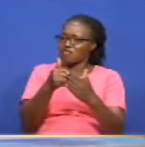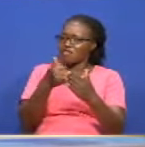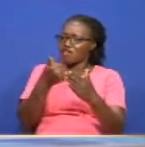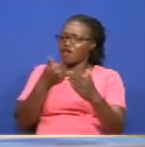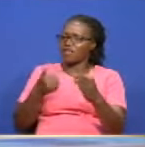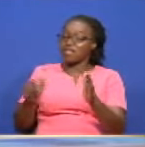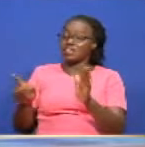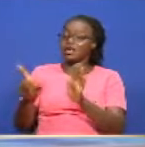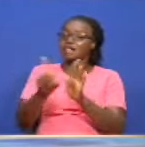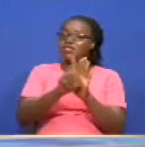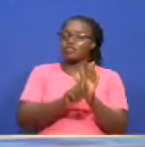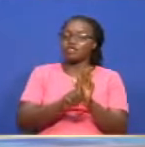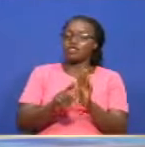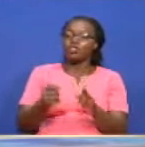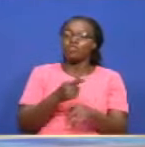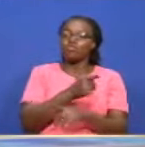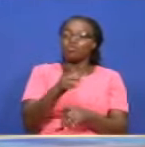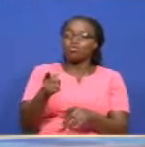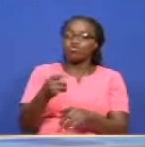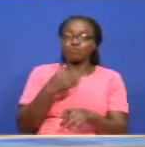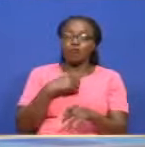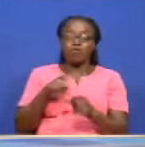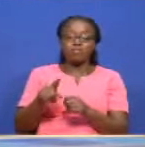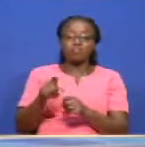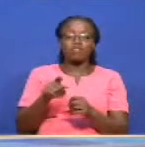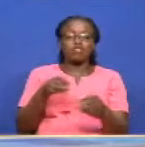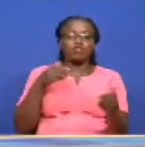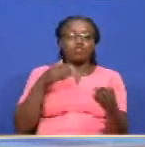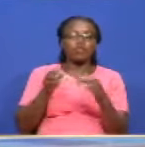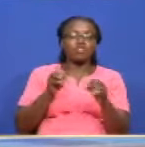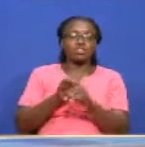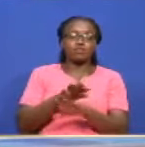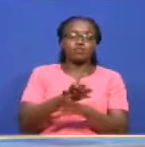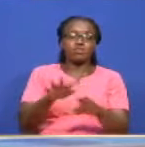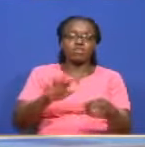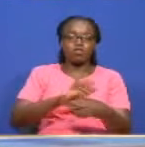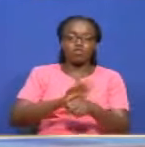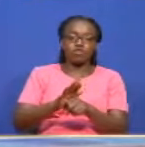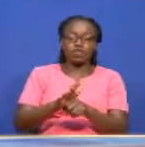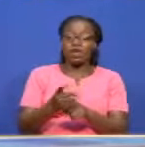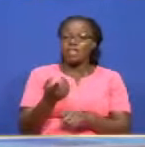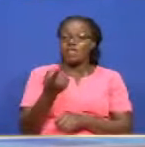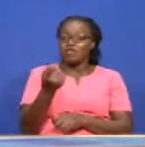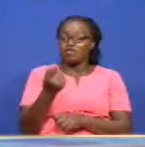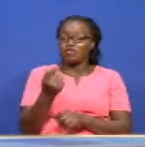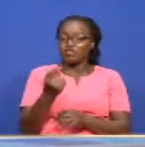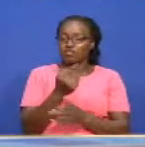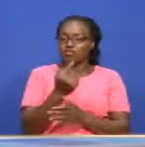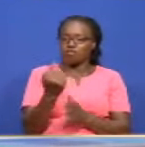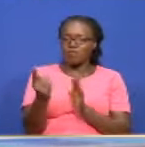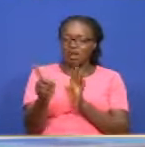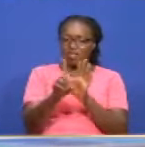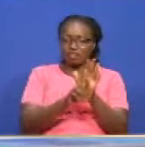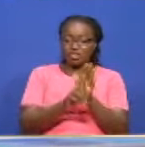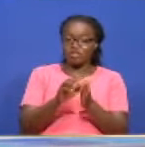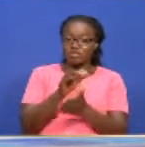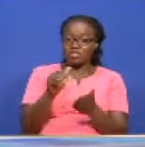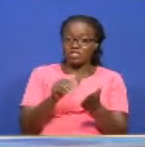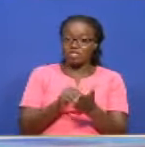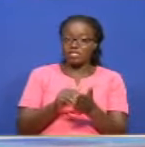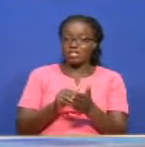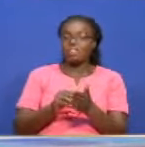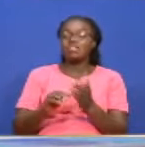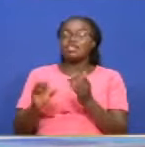isolate those who have the virus to just avoid spread of this COVID-19. There are a few isolation centers in the country, and every county